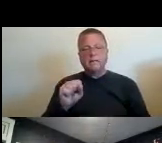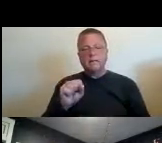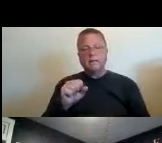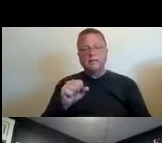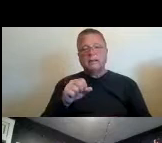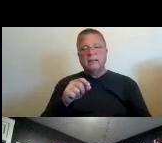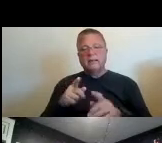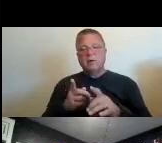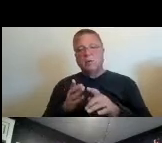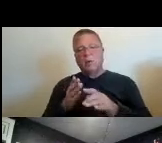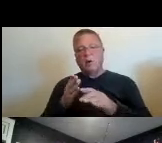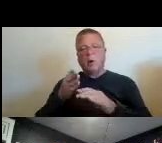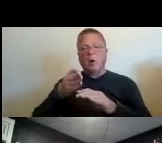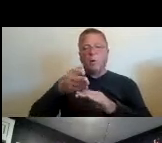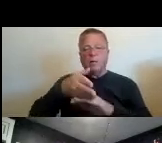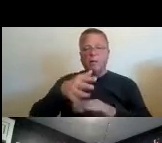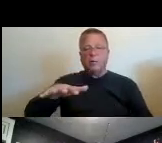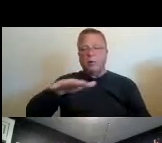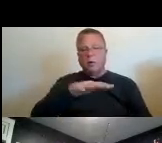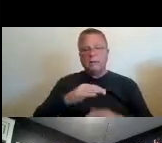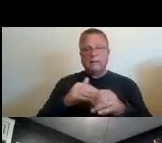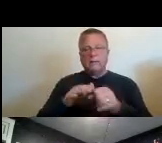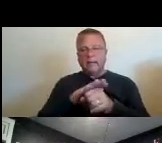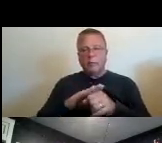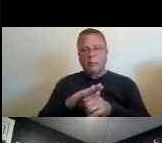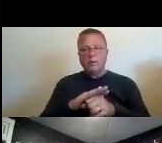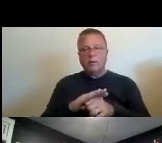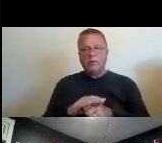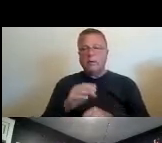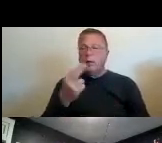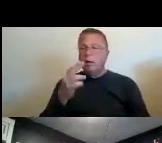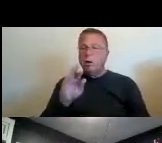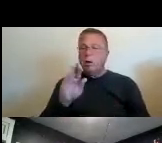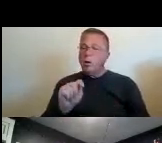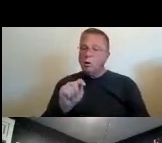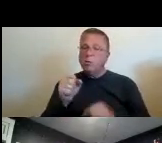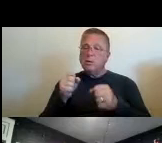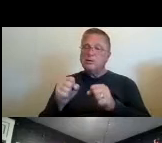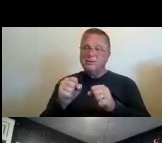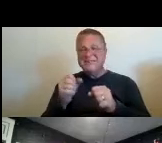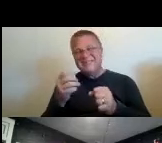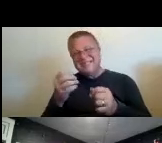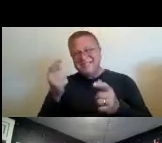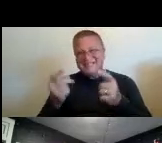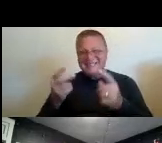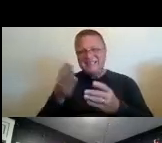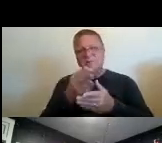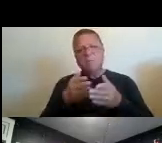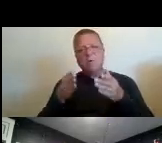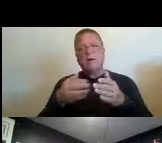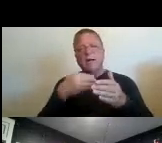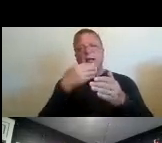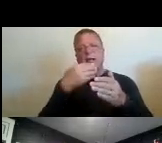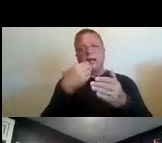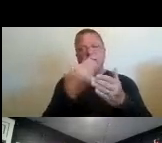way across the neighborhood and connect between those. Hobart Street gets us partway there, and is another